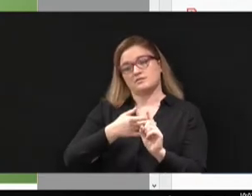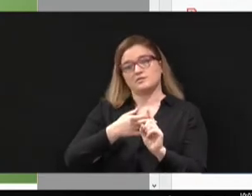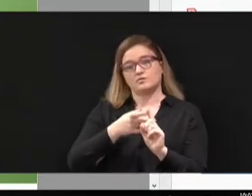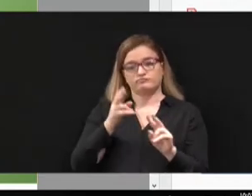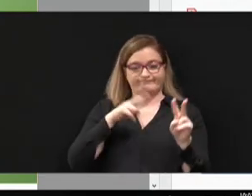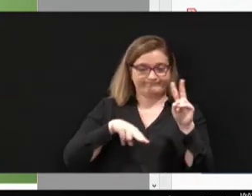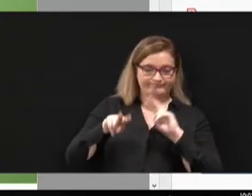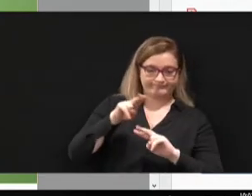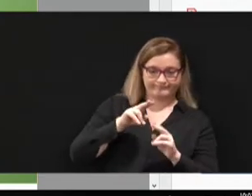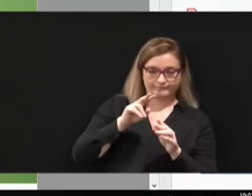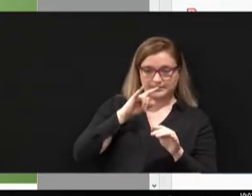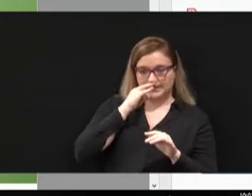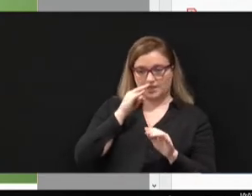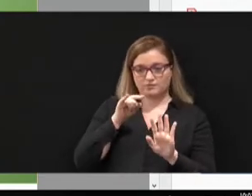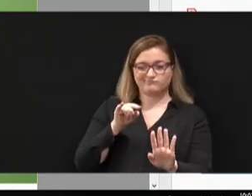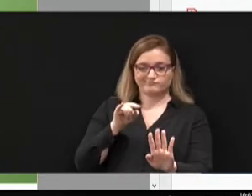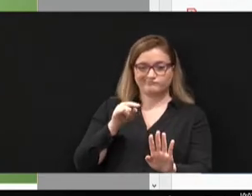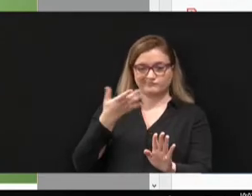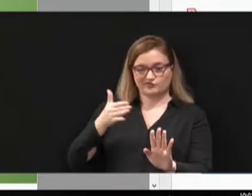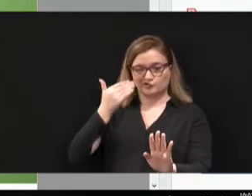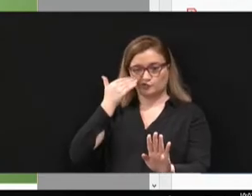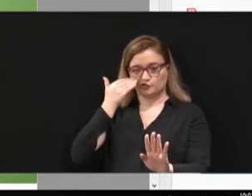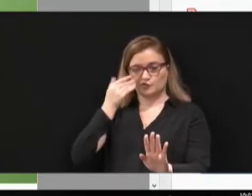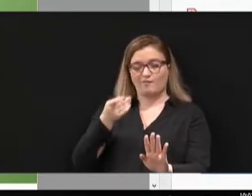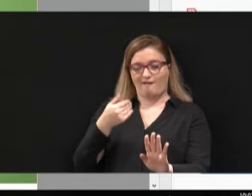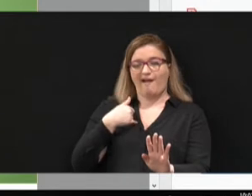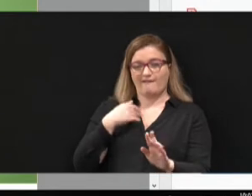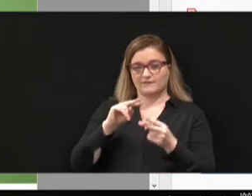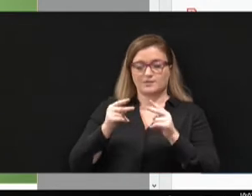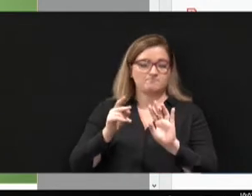they have dyslexia. However, we don't have the credentials to say that.